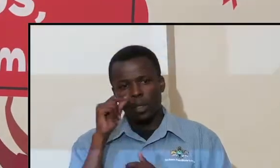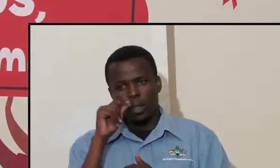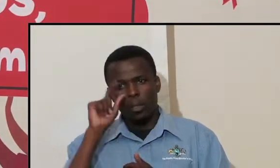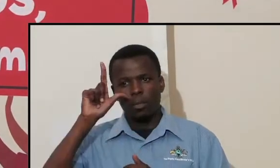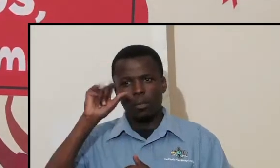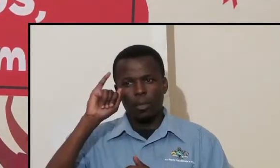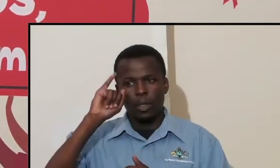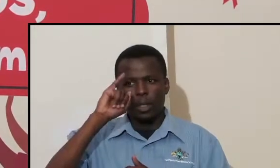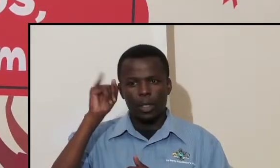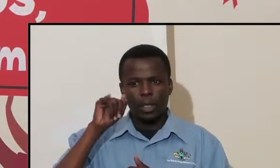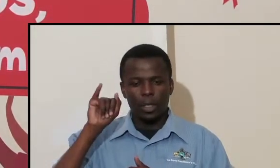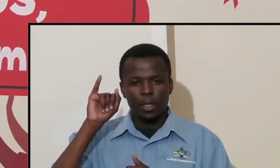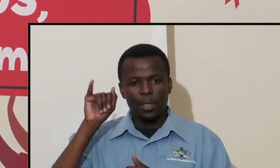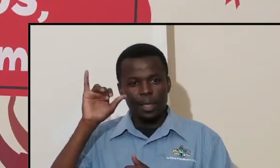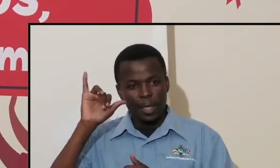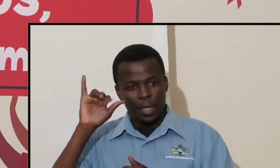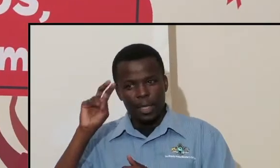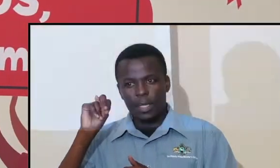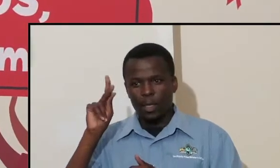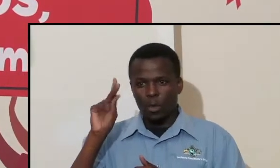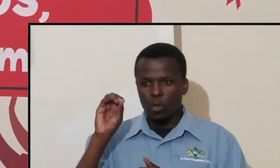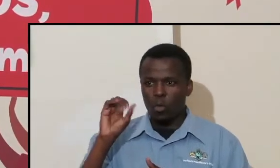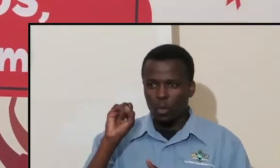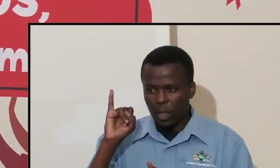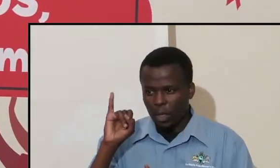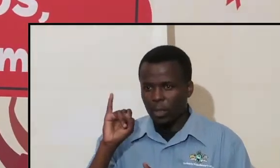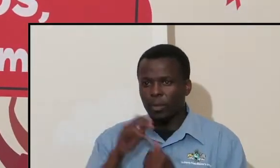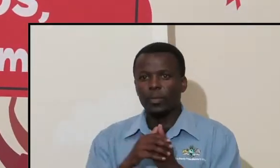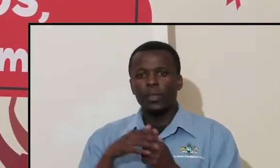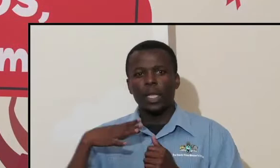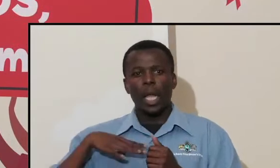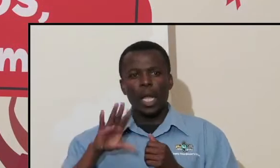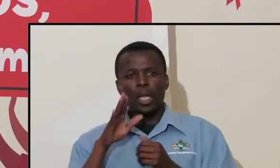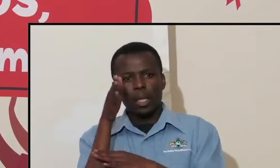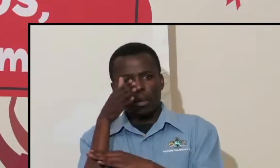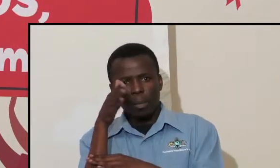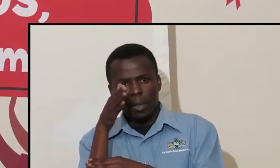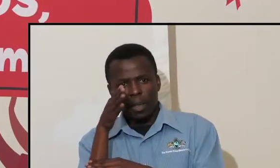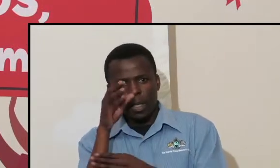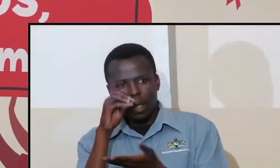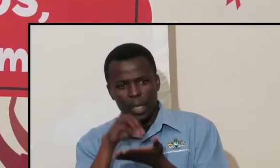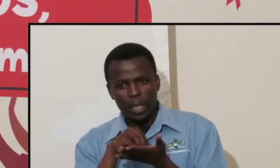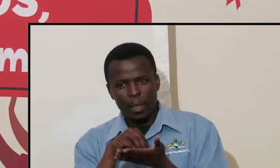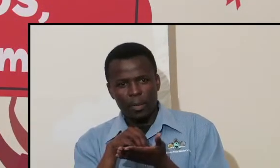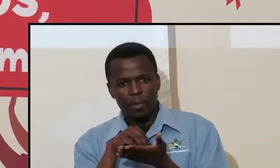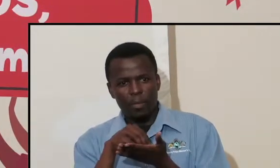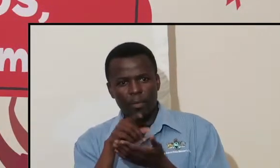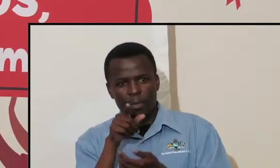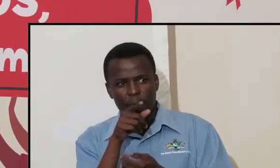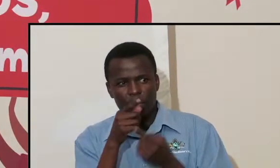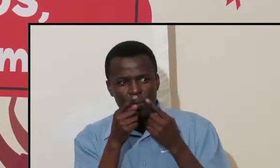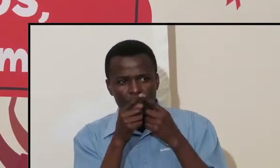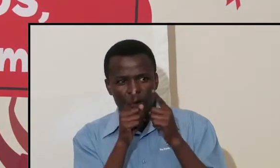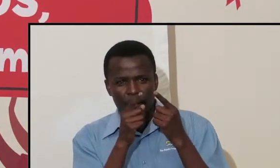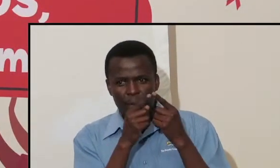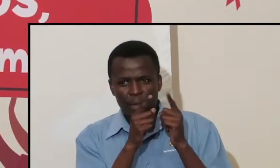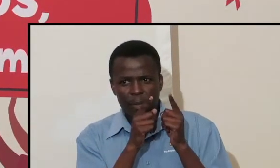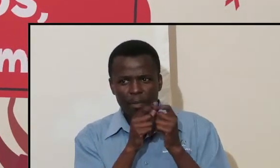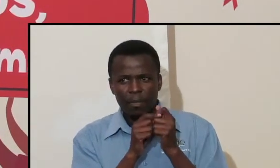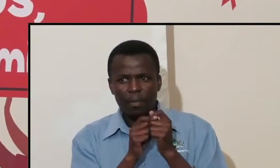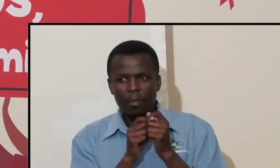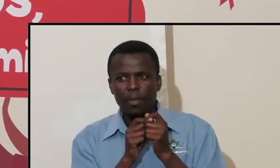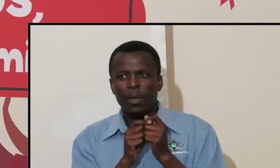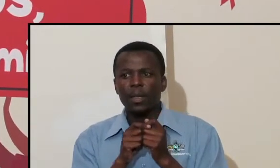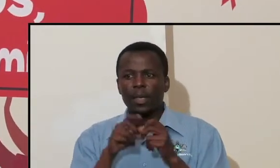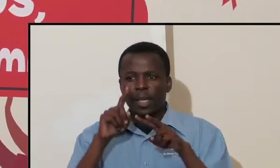Excellencies, the ambassadors here present, Nature Executive Director